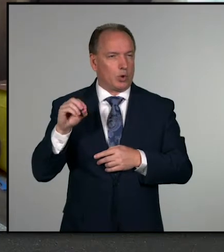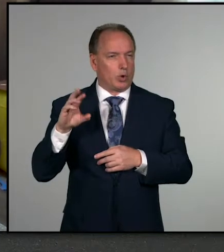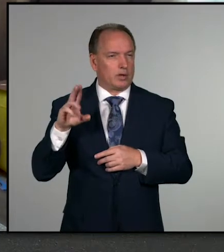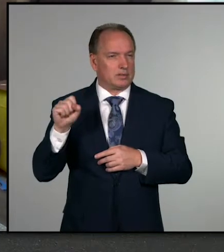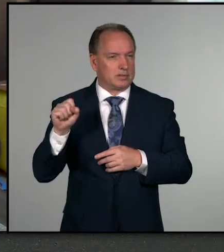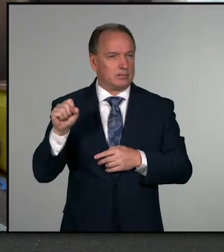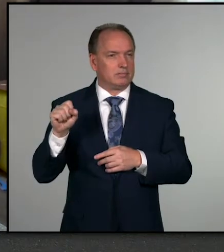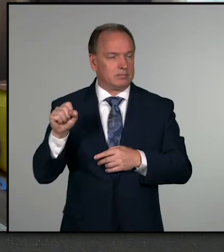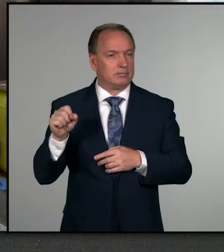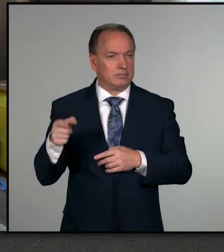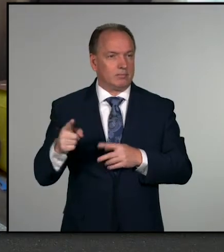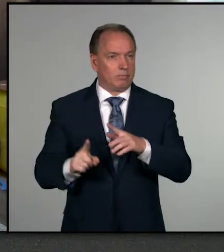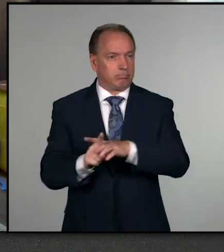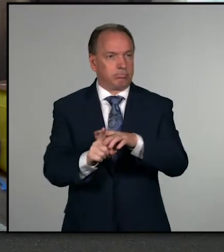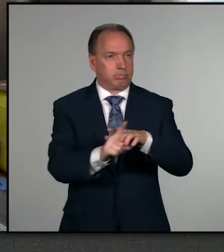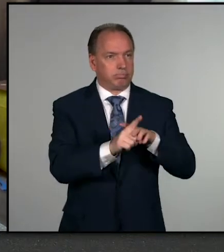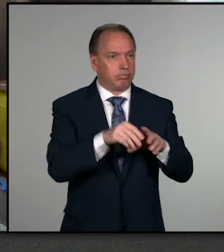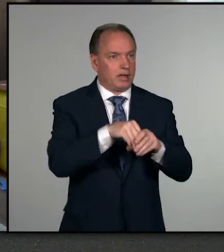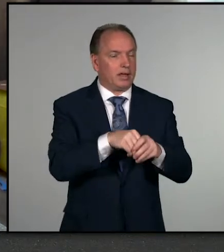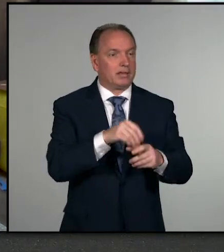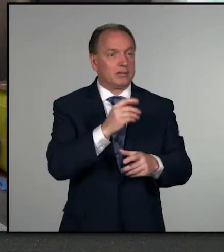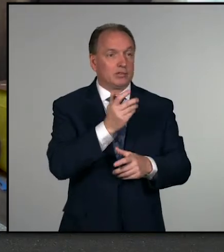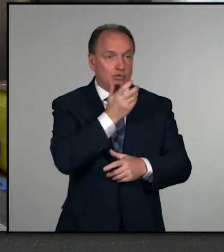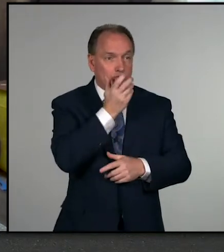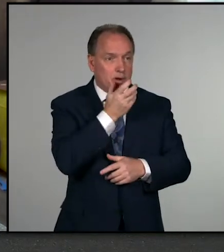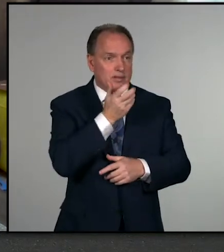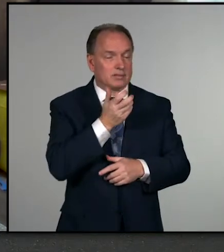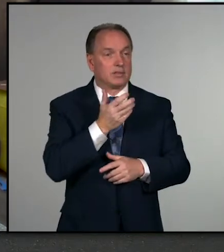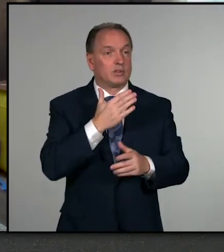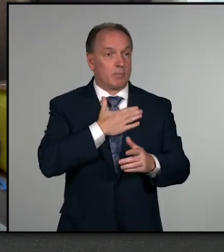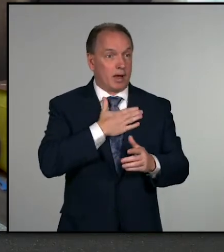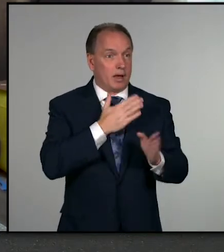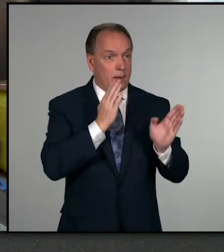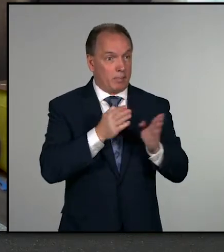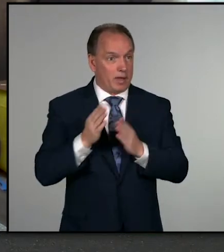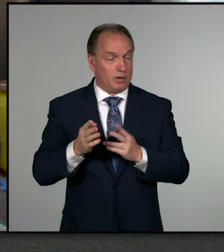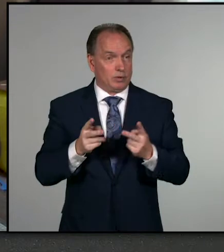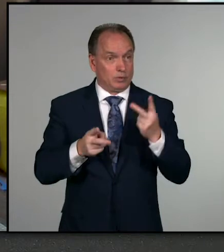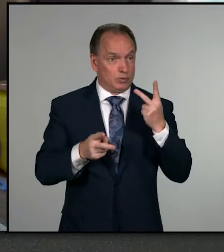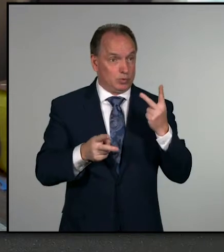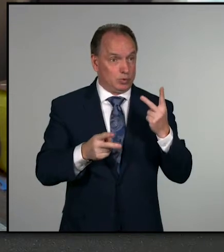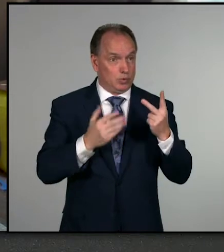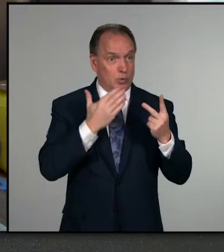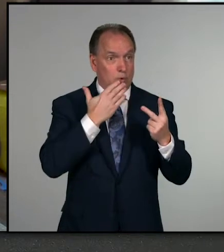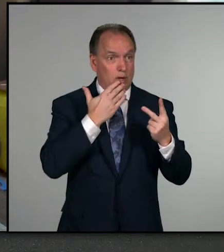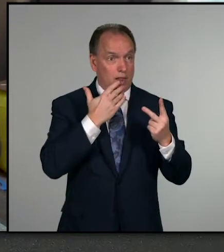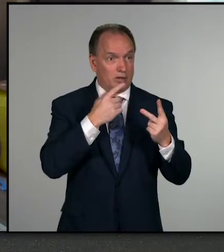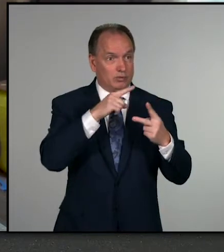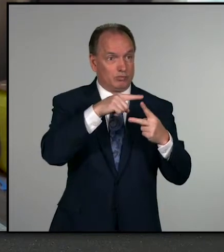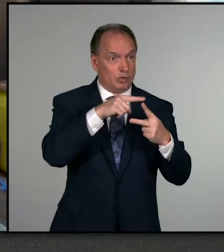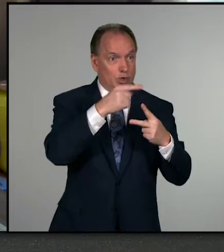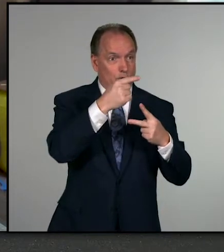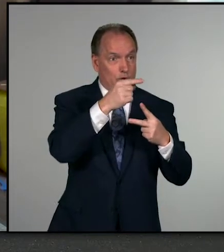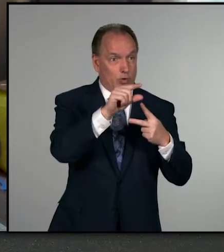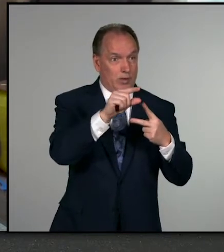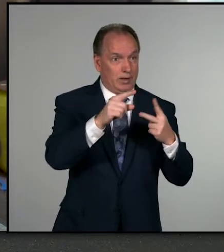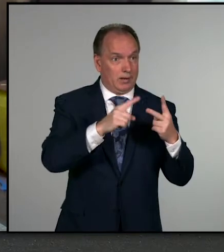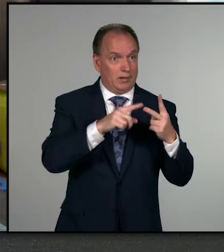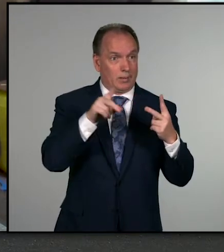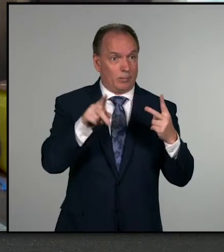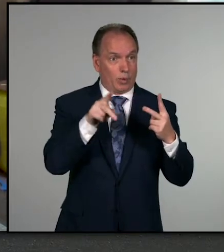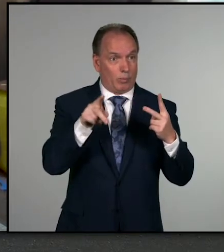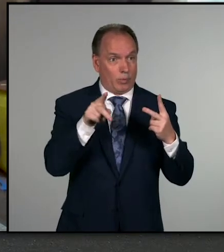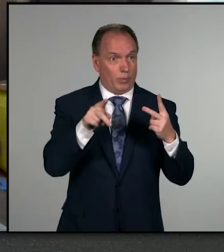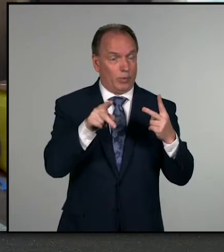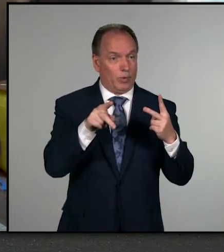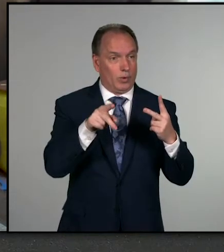up in the grass. So here's my pattern. I have two colors in my pattern, green and